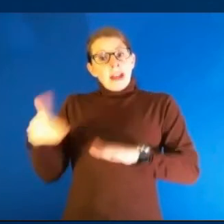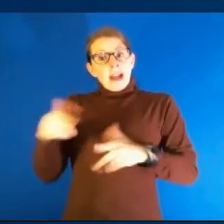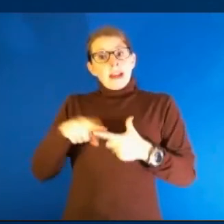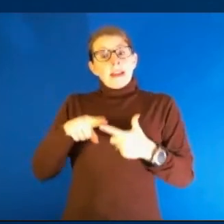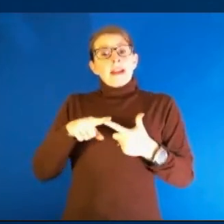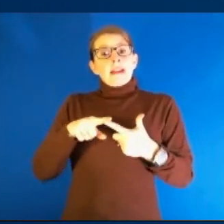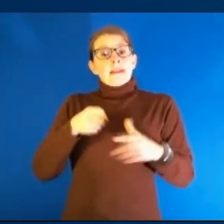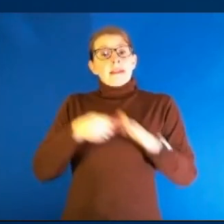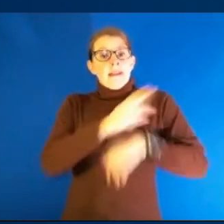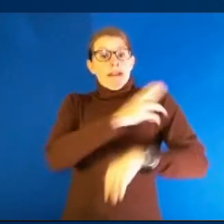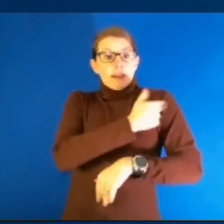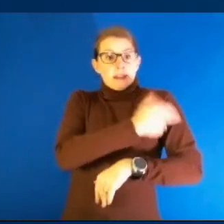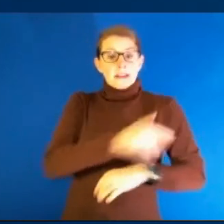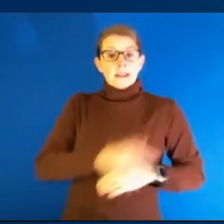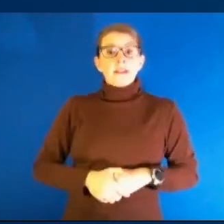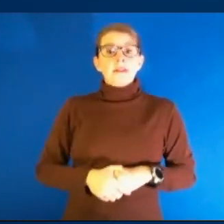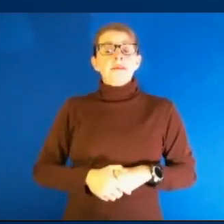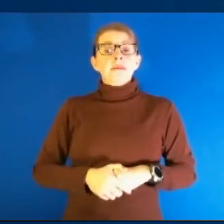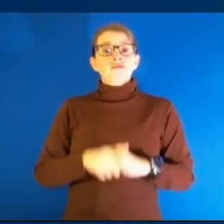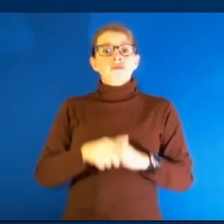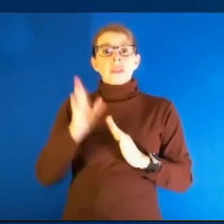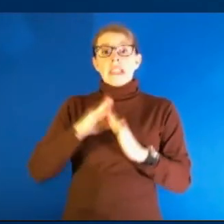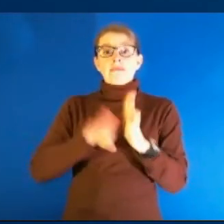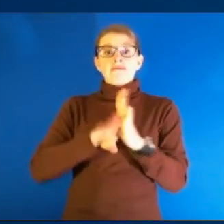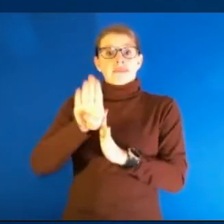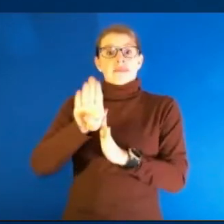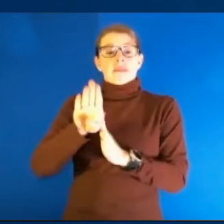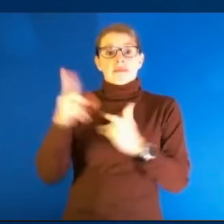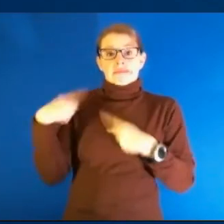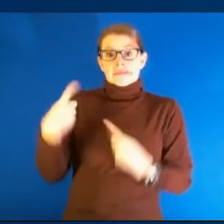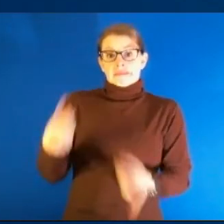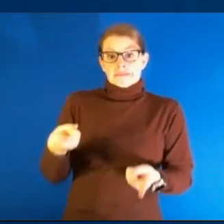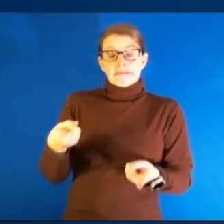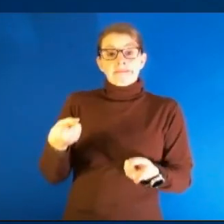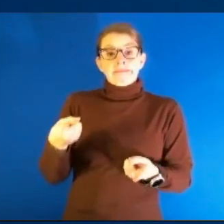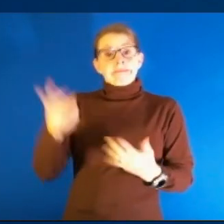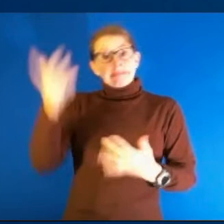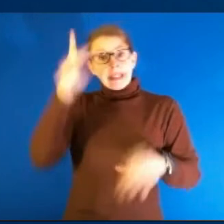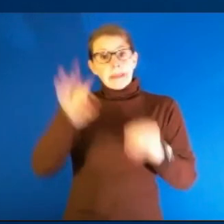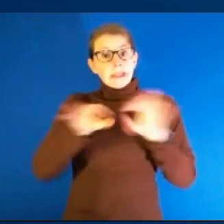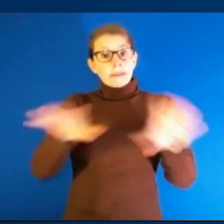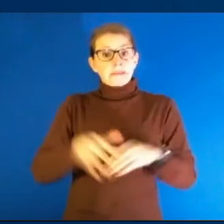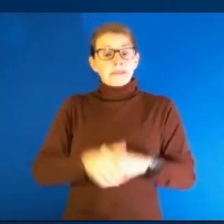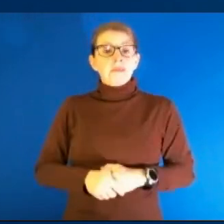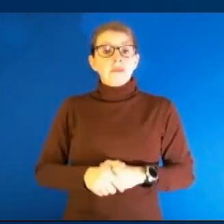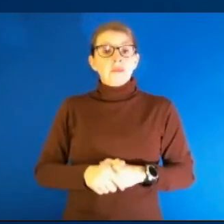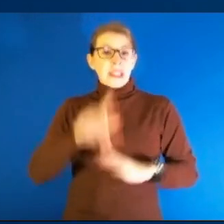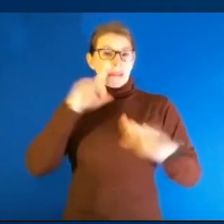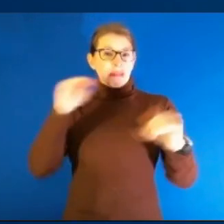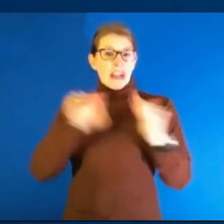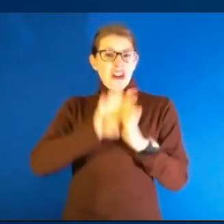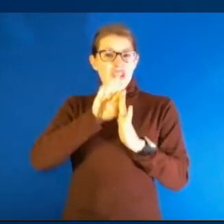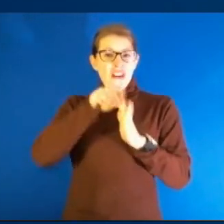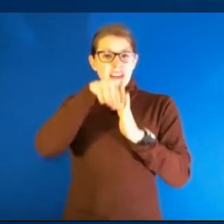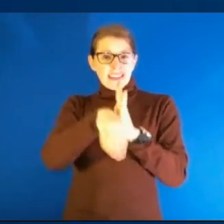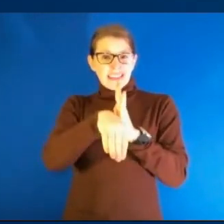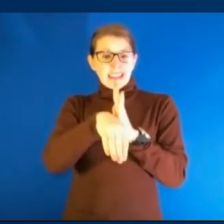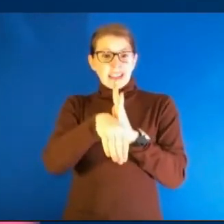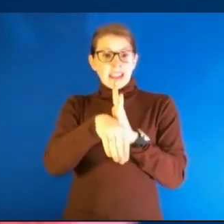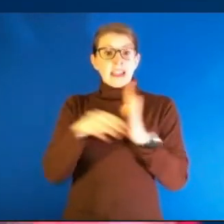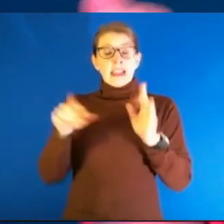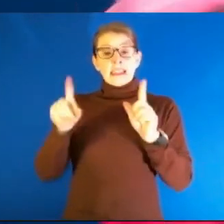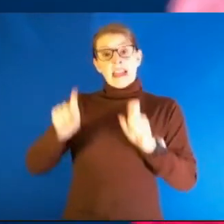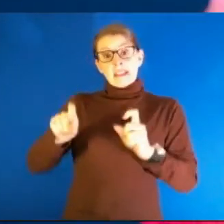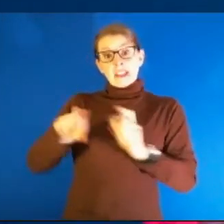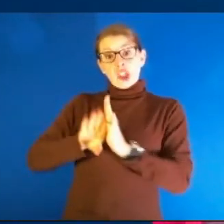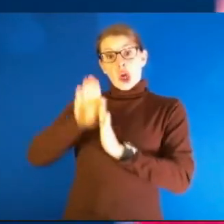by far at the biggest peak we've had since the entire pandemic. And we would expect that curve isn't going to be like the testing curve. So the testing curve is